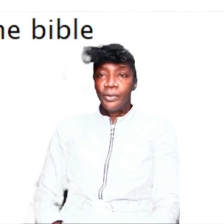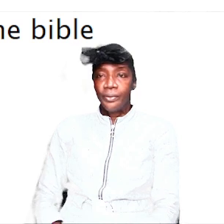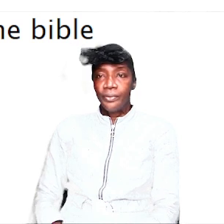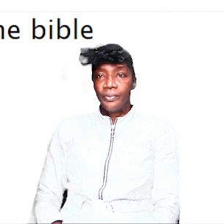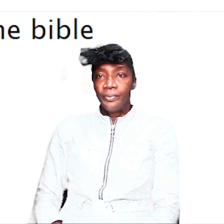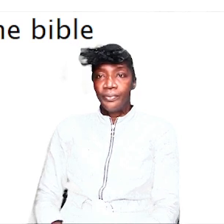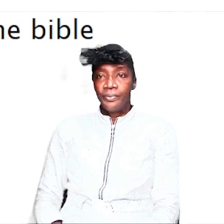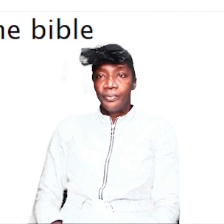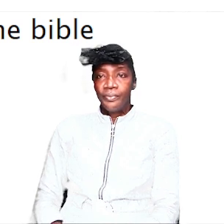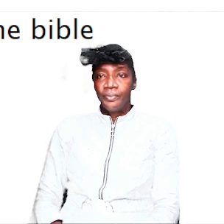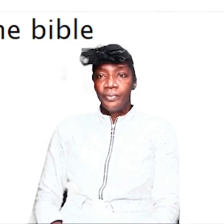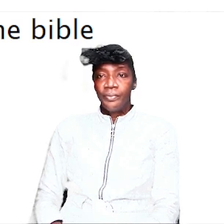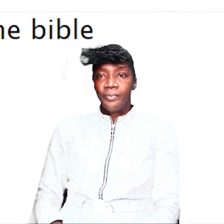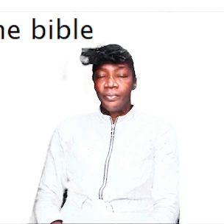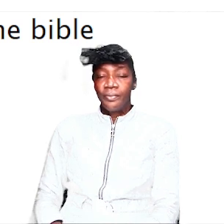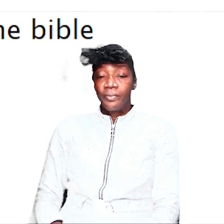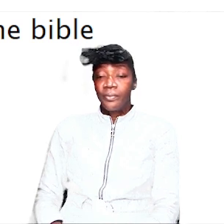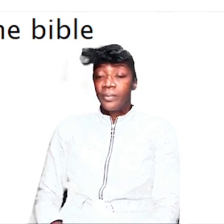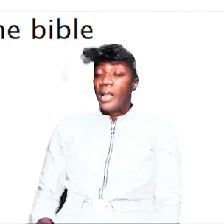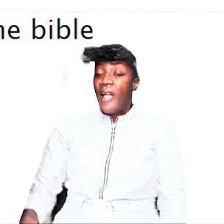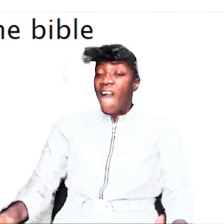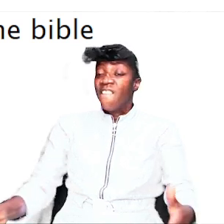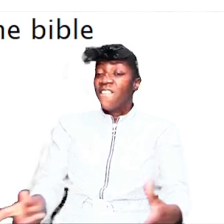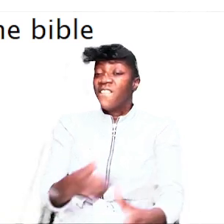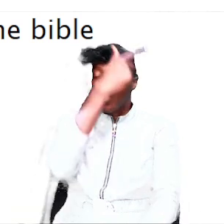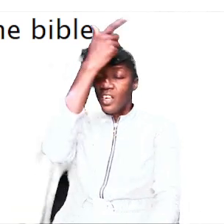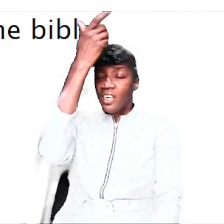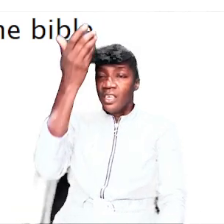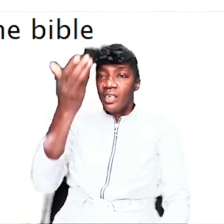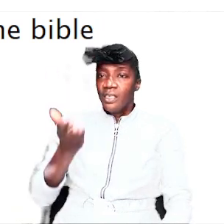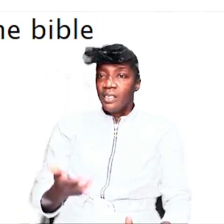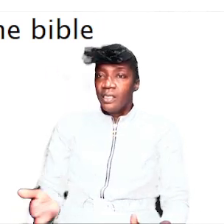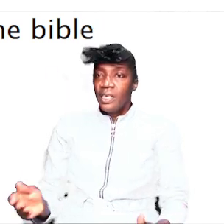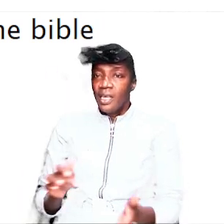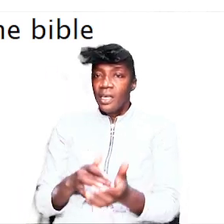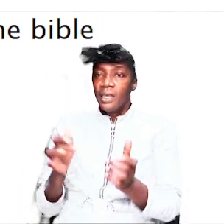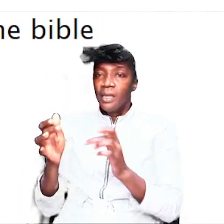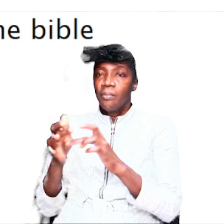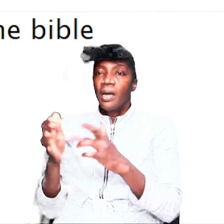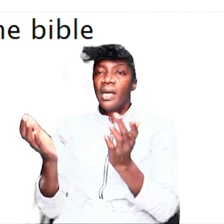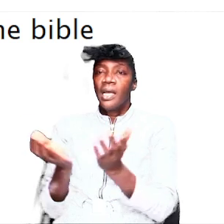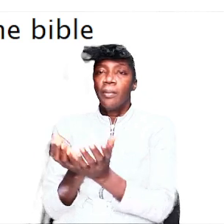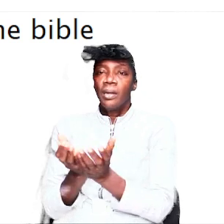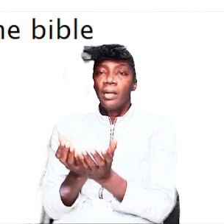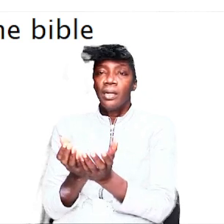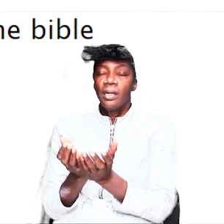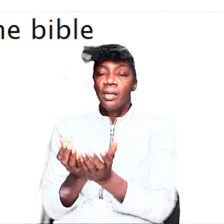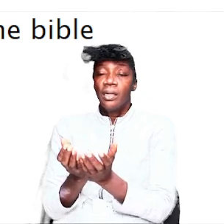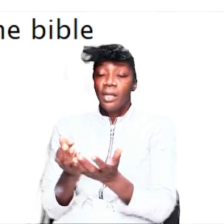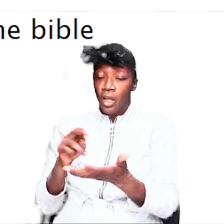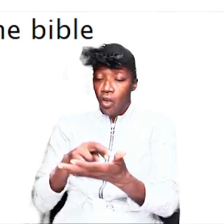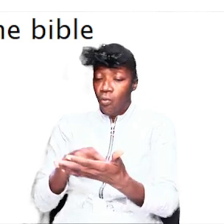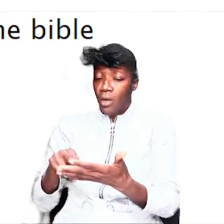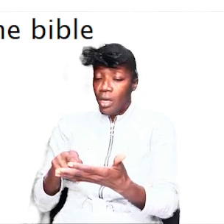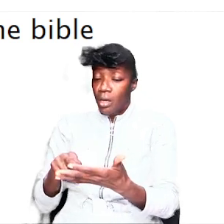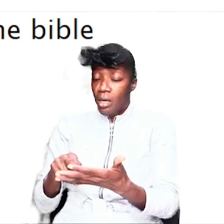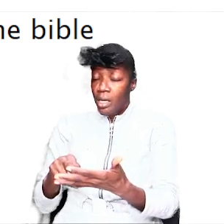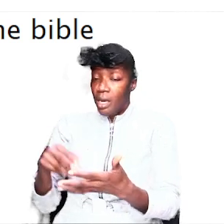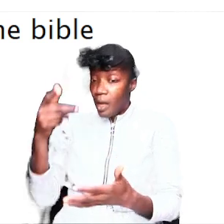However, this was the first thing that the Bible recorded because of the magnitude.